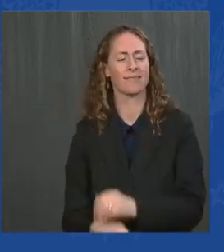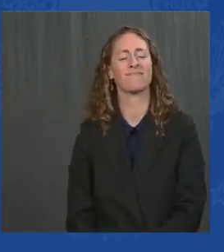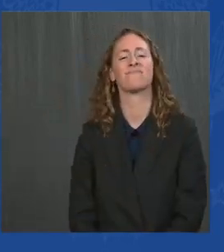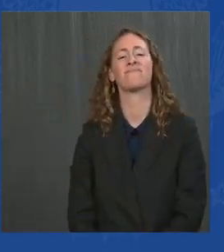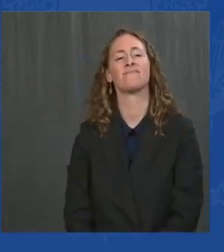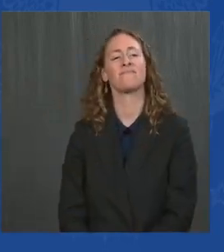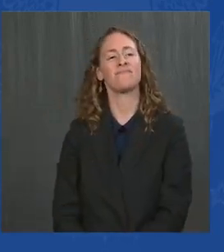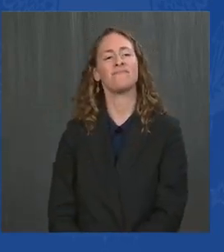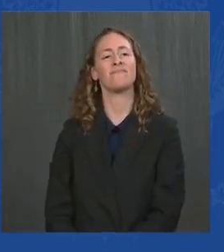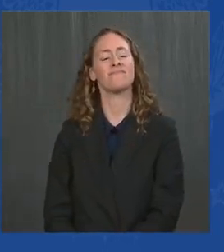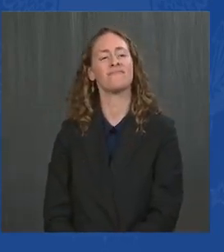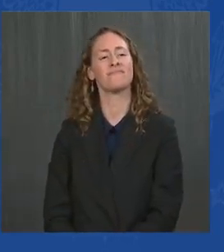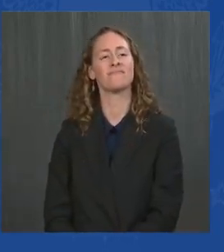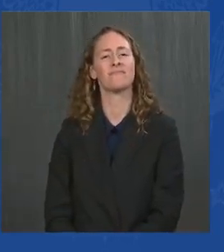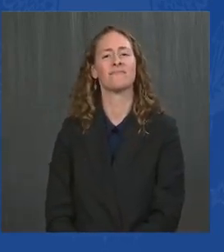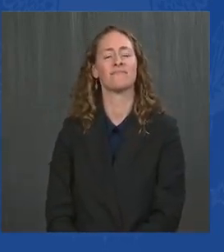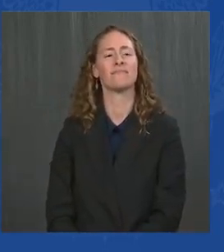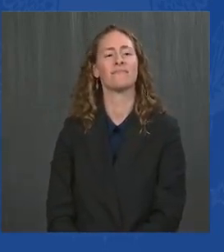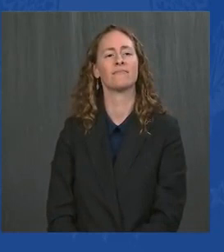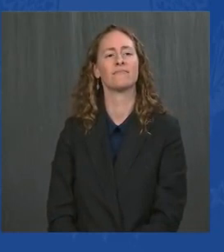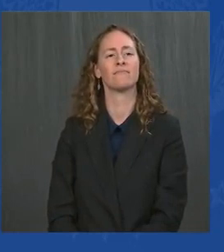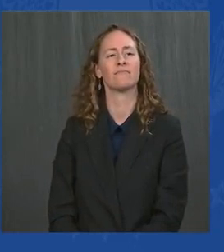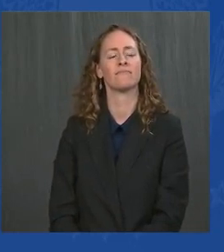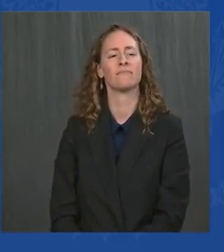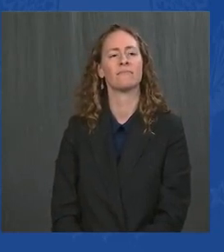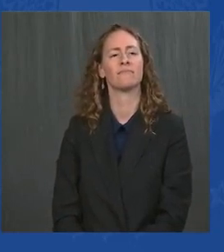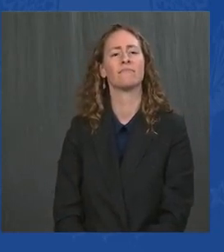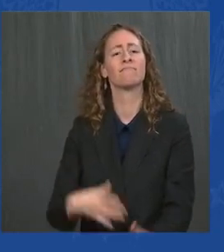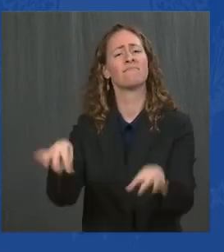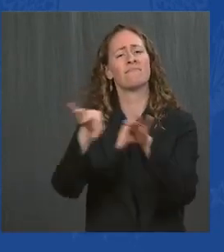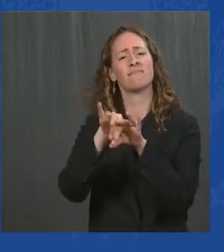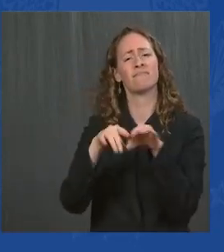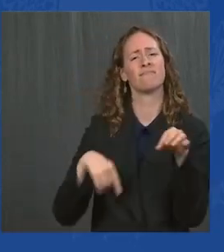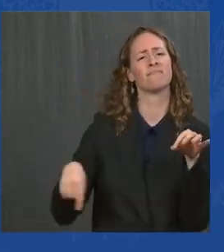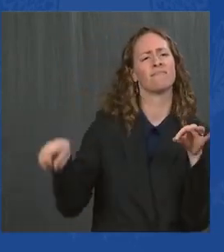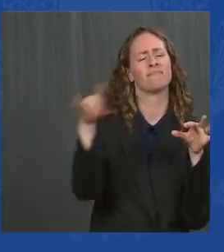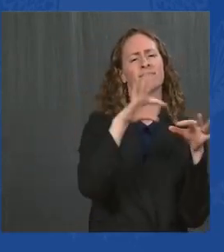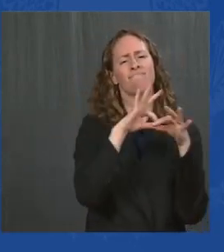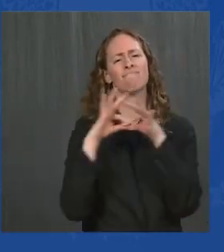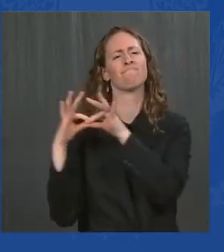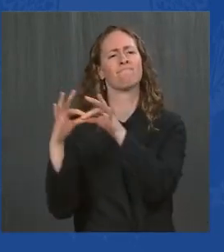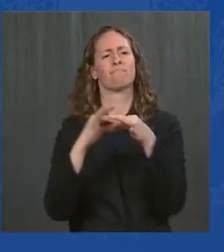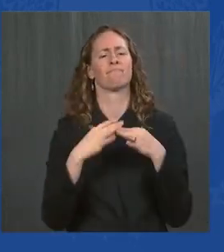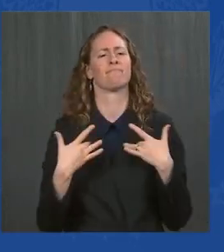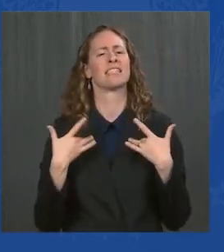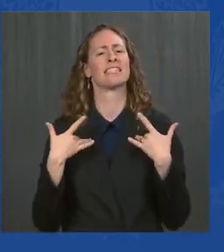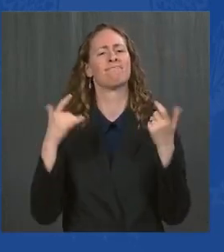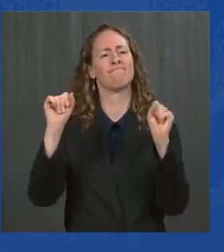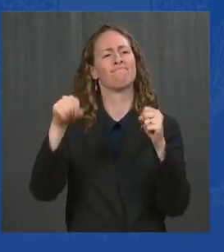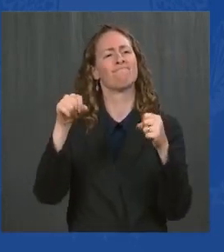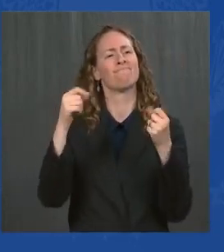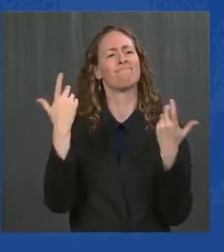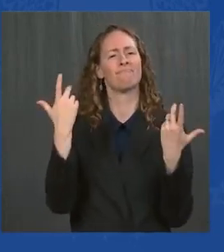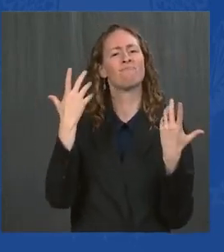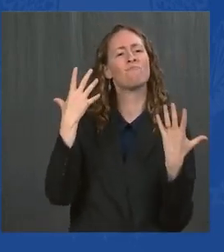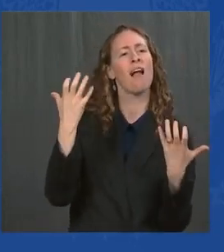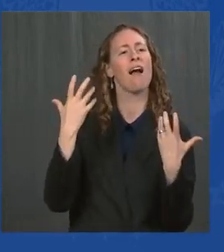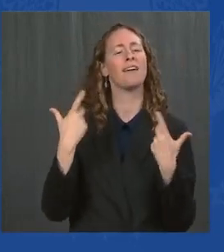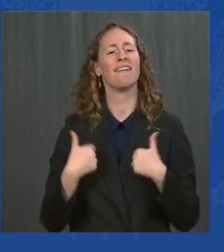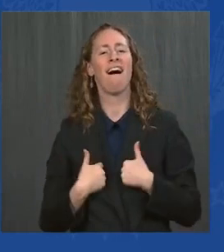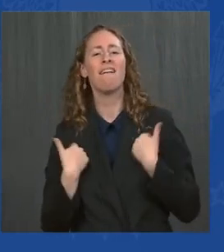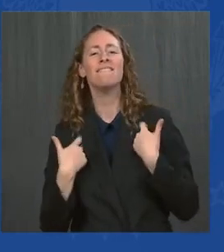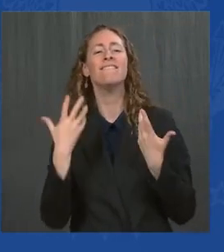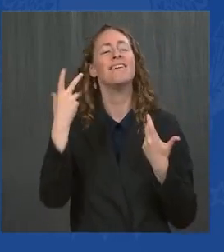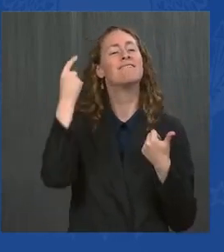stick together. We have to put ourselves on track to accomplish extraordinary things. A strong,